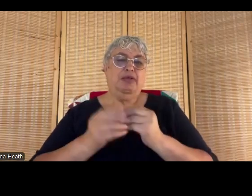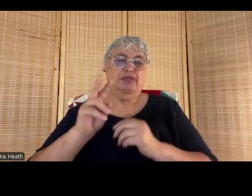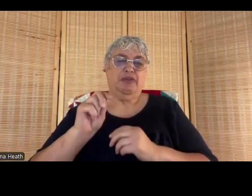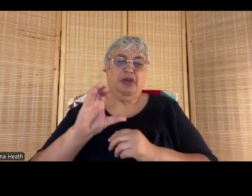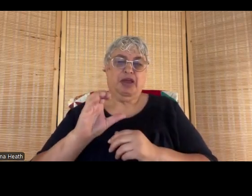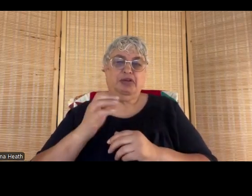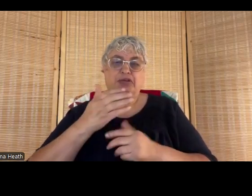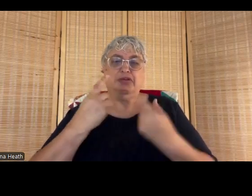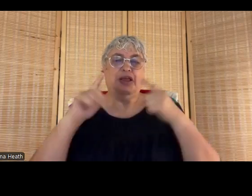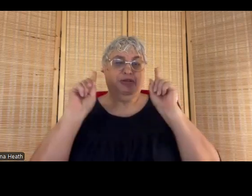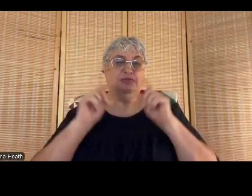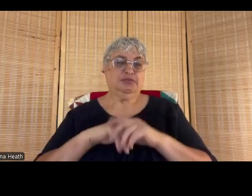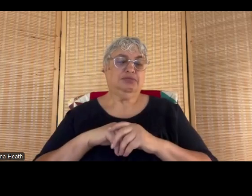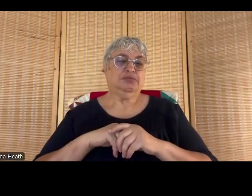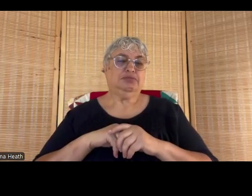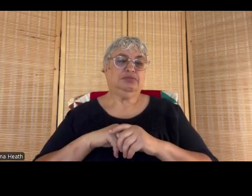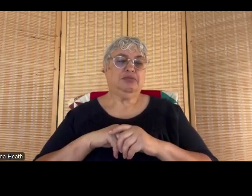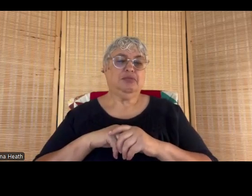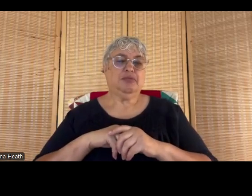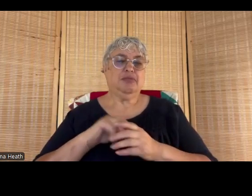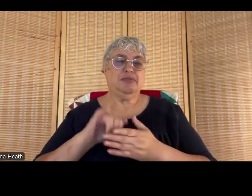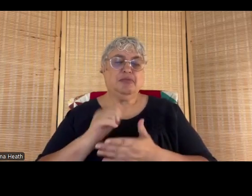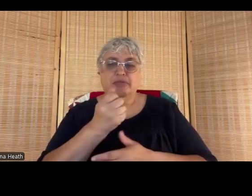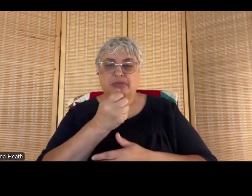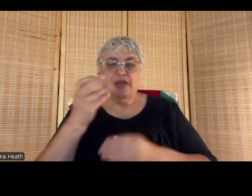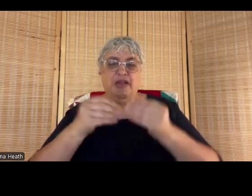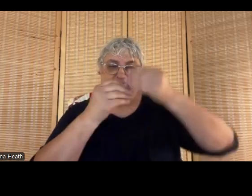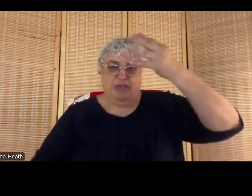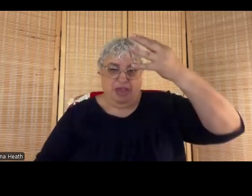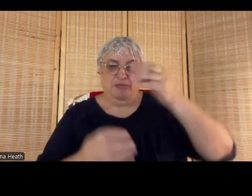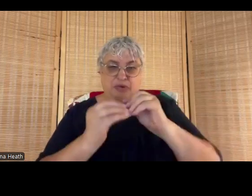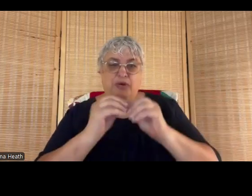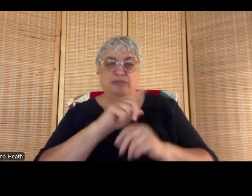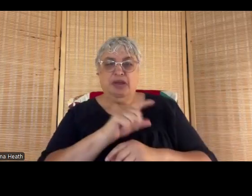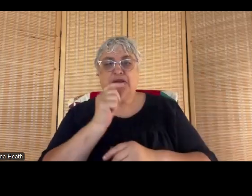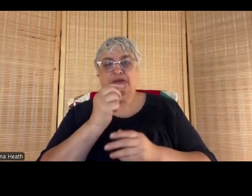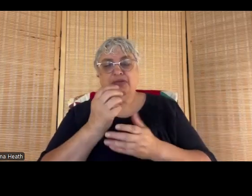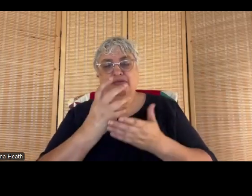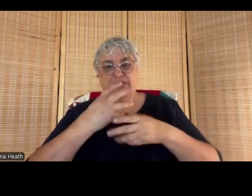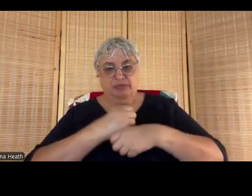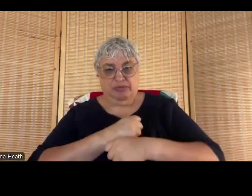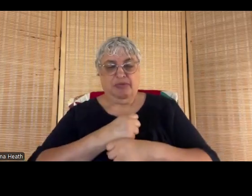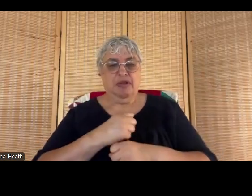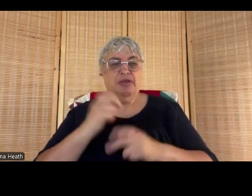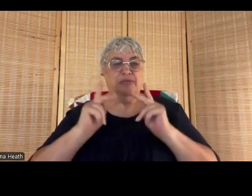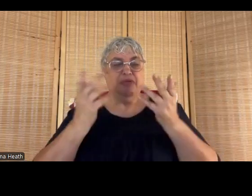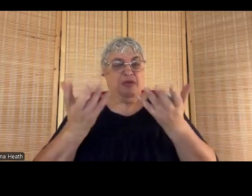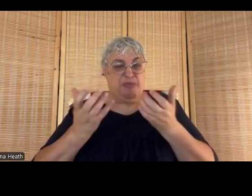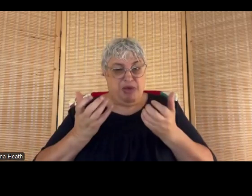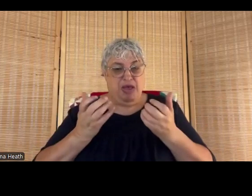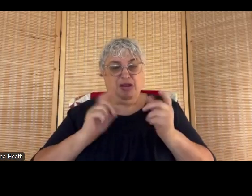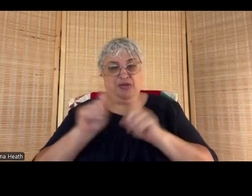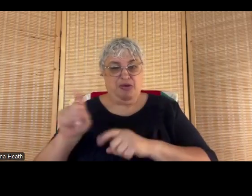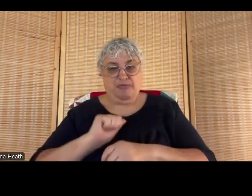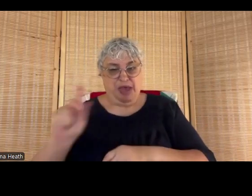outcomes. These are just a few. When the person is considering return to work,